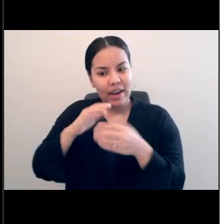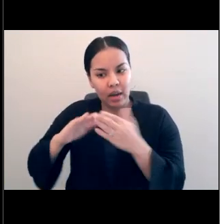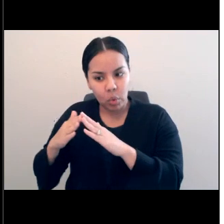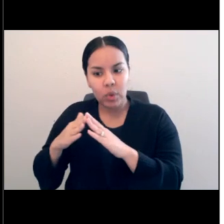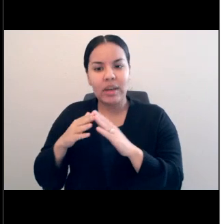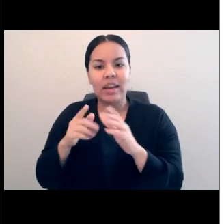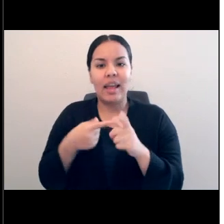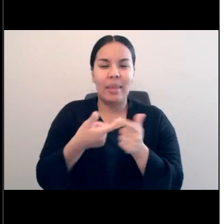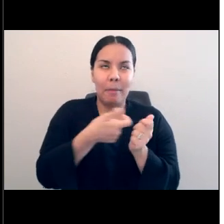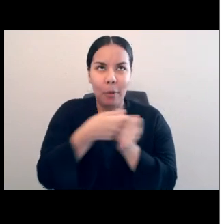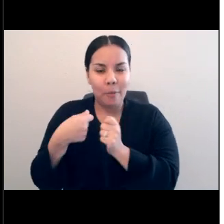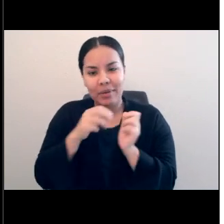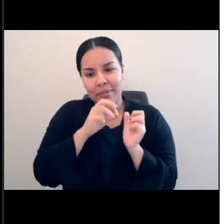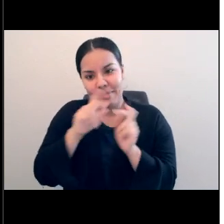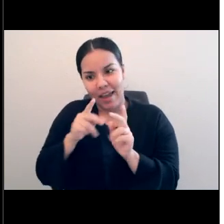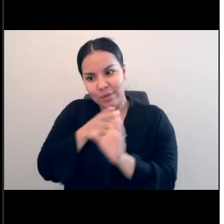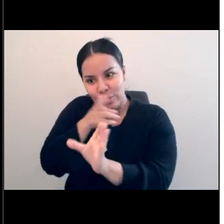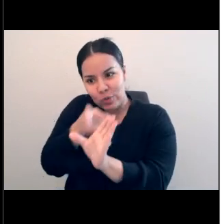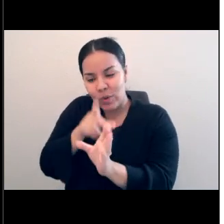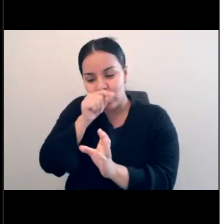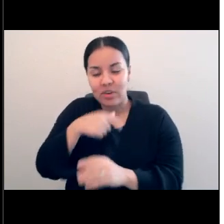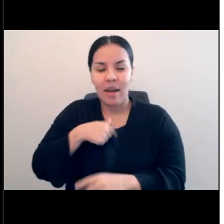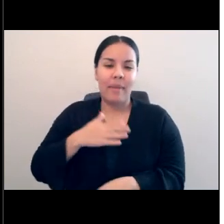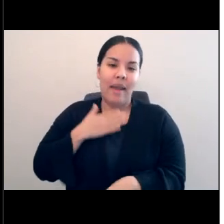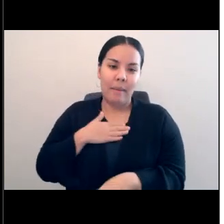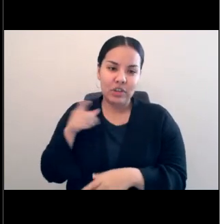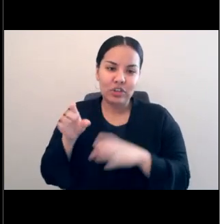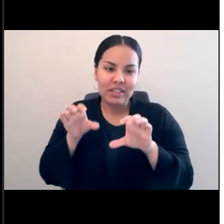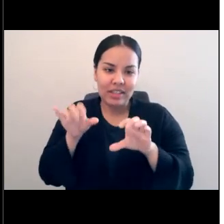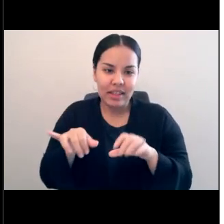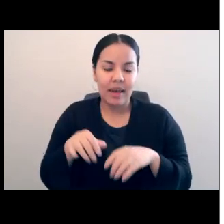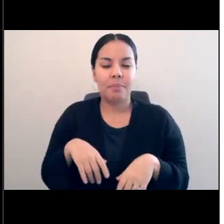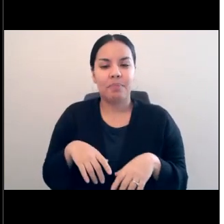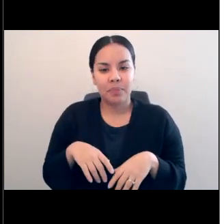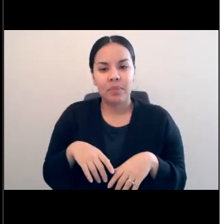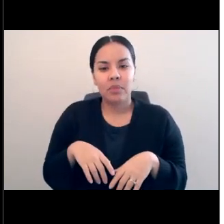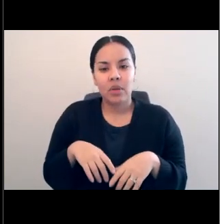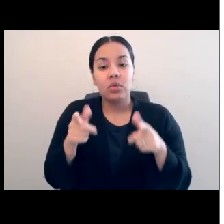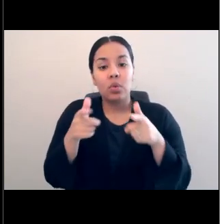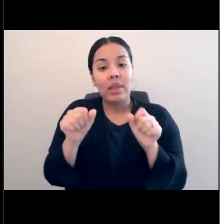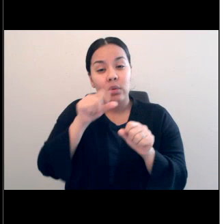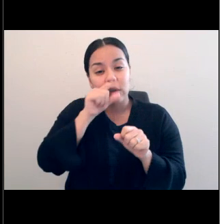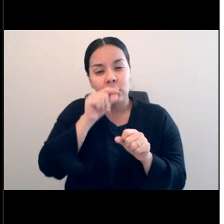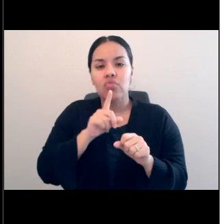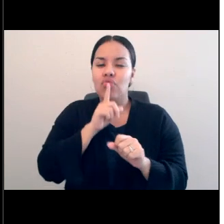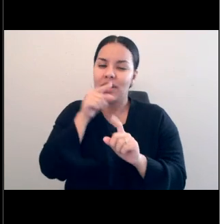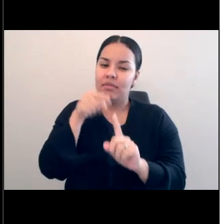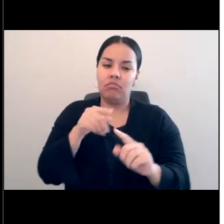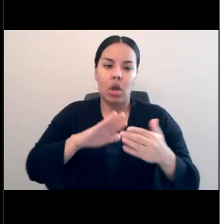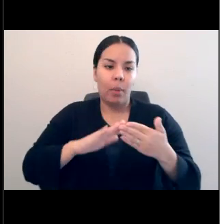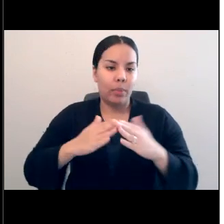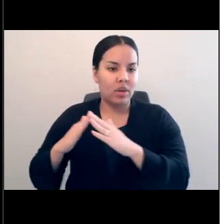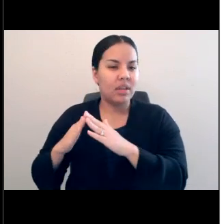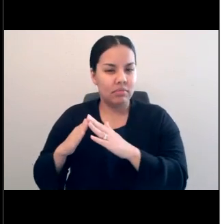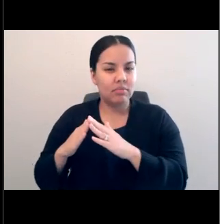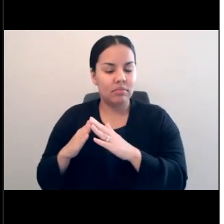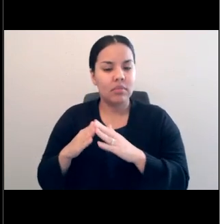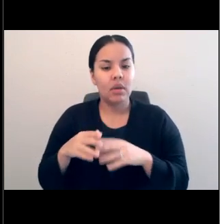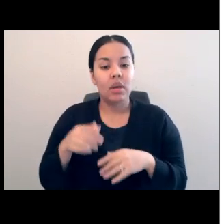onto Twitter, and I'm so happy that she did. So Linguist Twitter is really a community, and we've got some